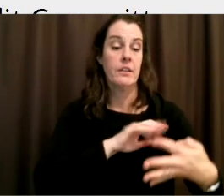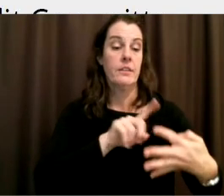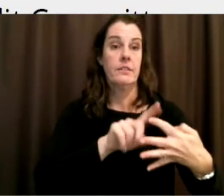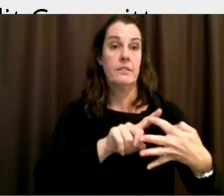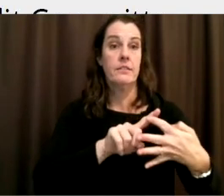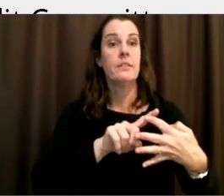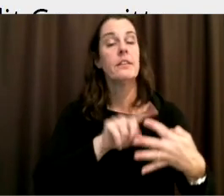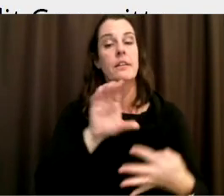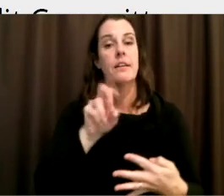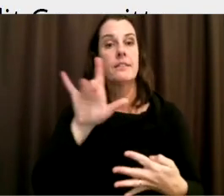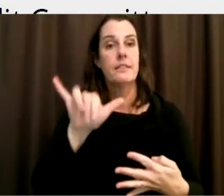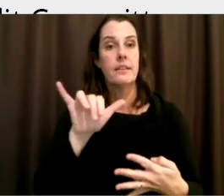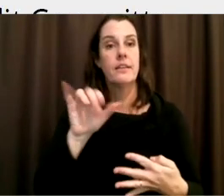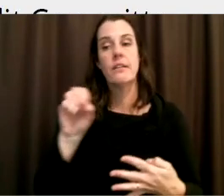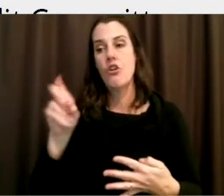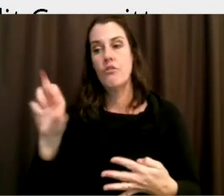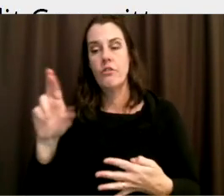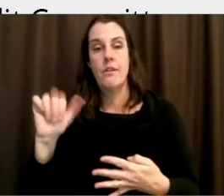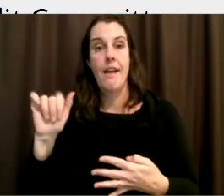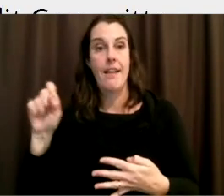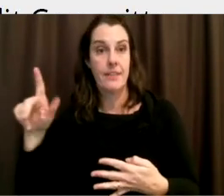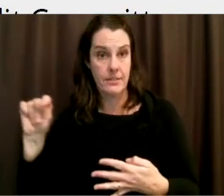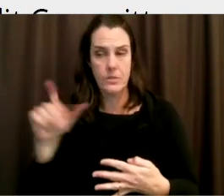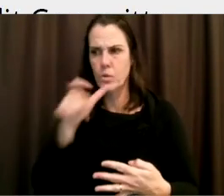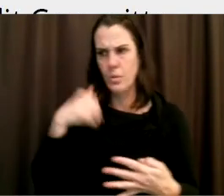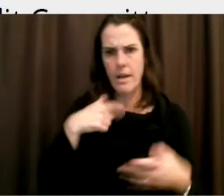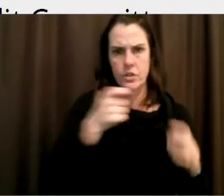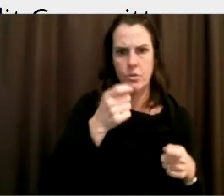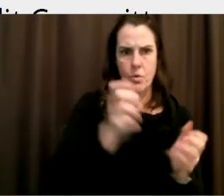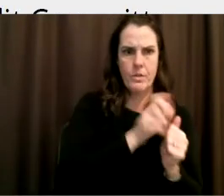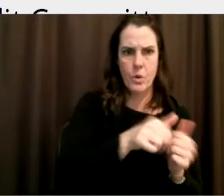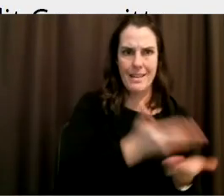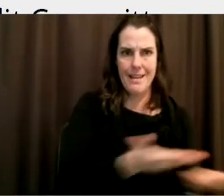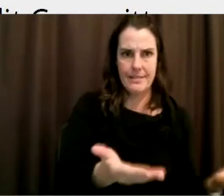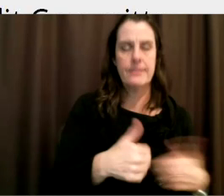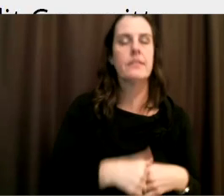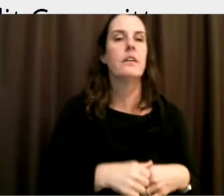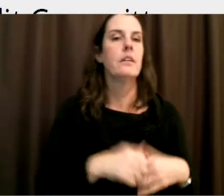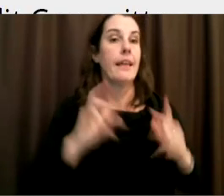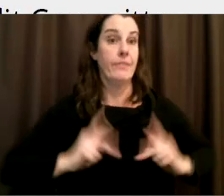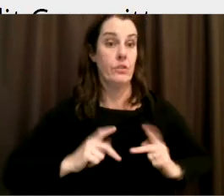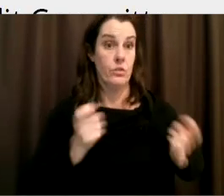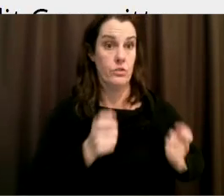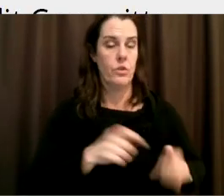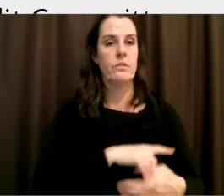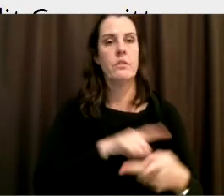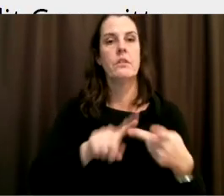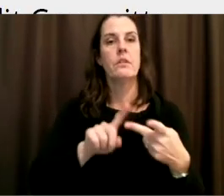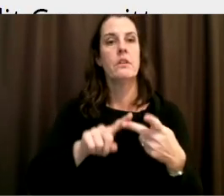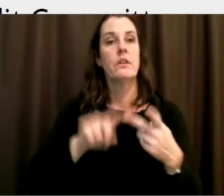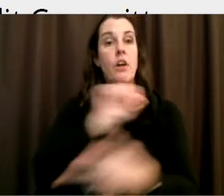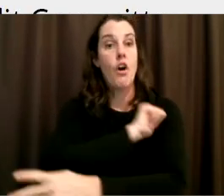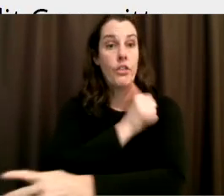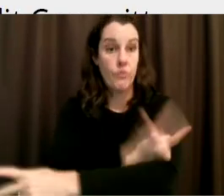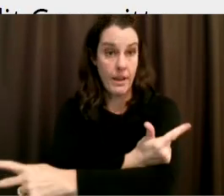over assets. So who has control over those assets, physical control. Um, who authorizes the use